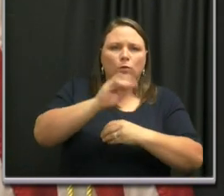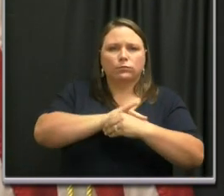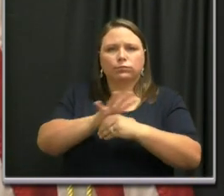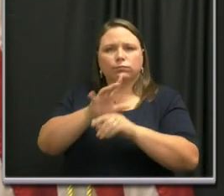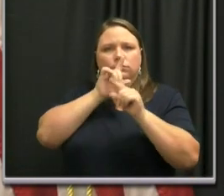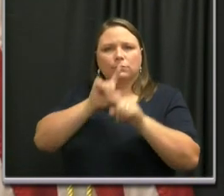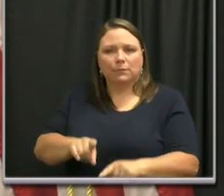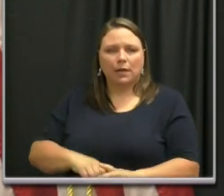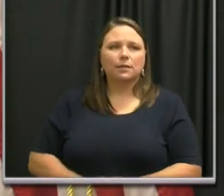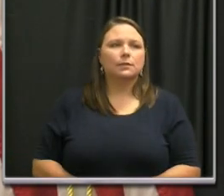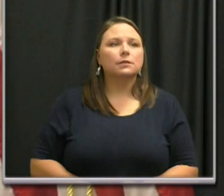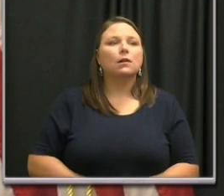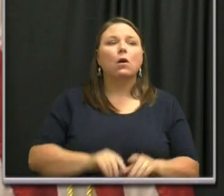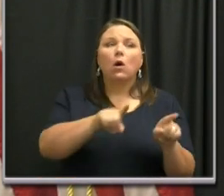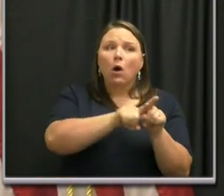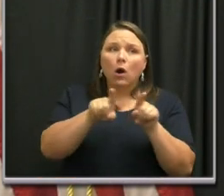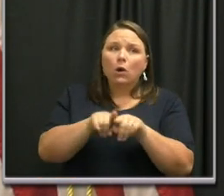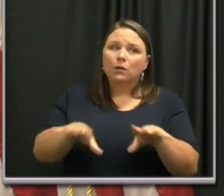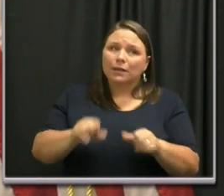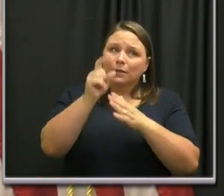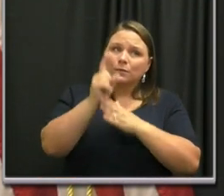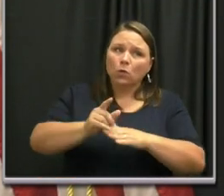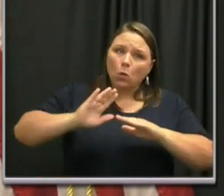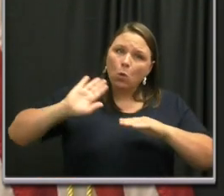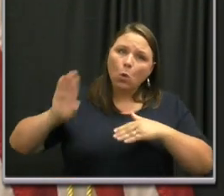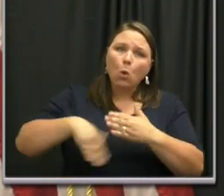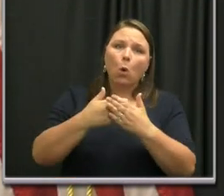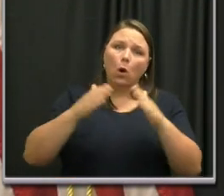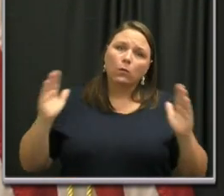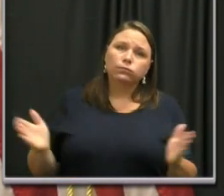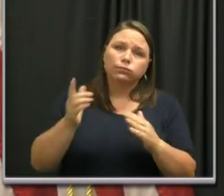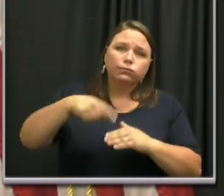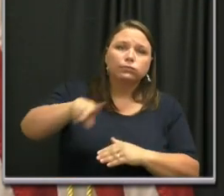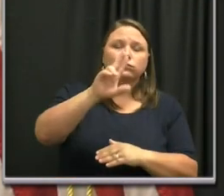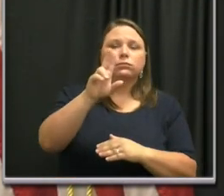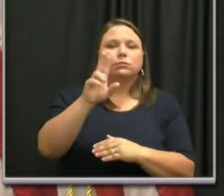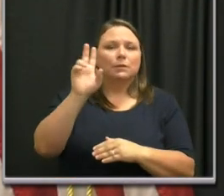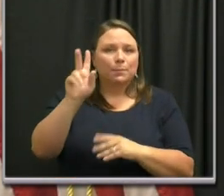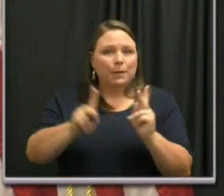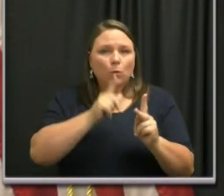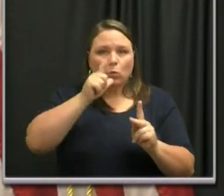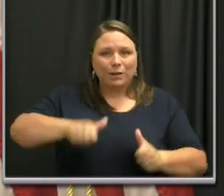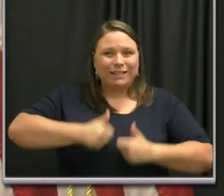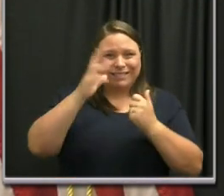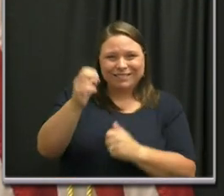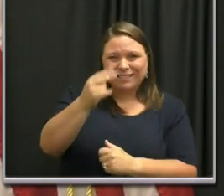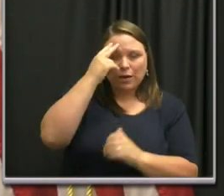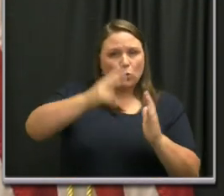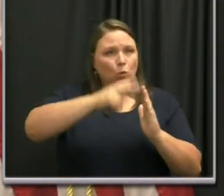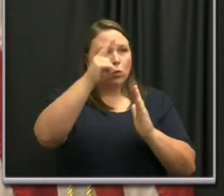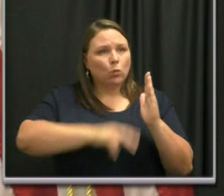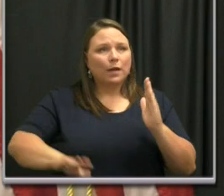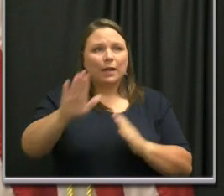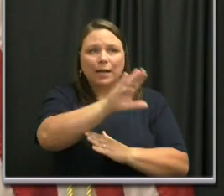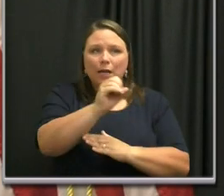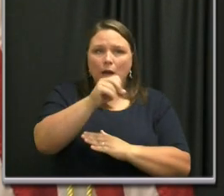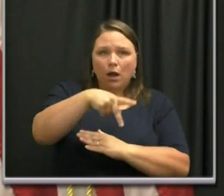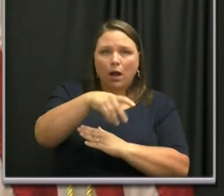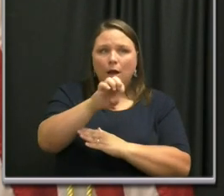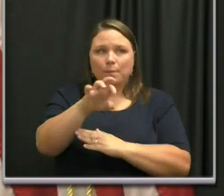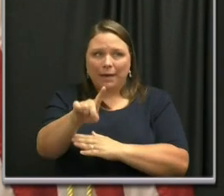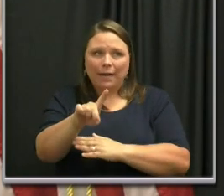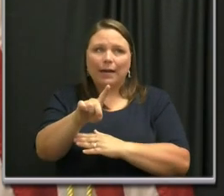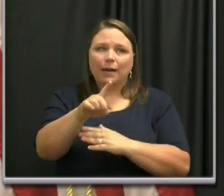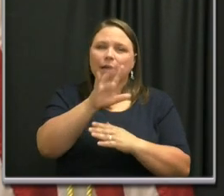COVID-19 response. I also want to take a moment to encourage all Nashvillians to read Dr. Hildreth's op-ed published in today's